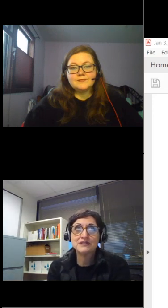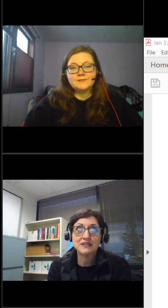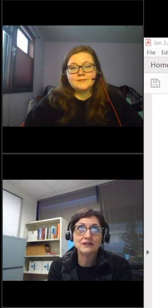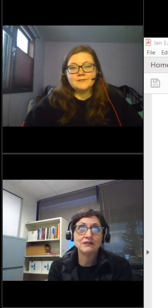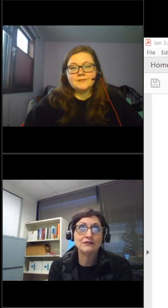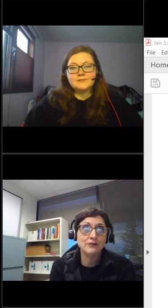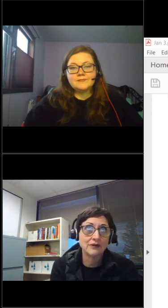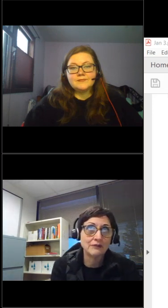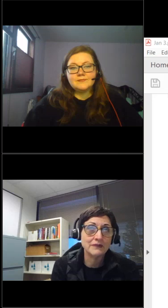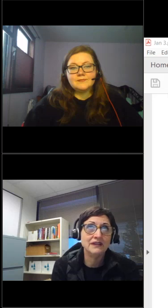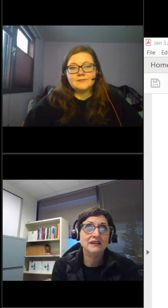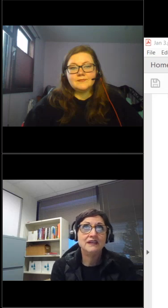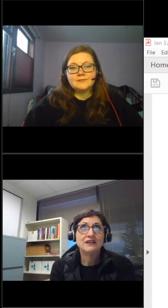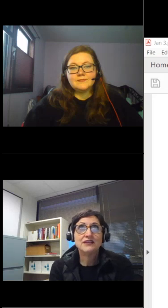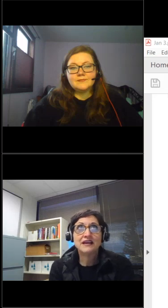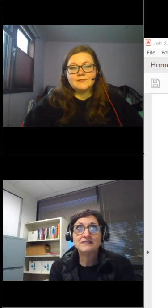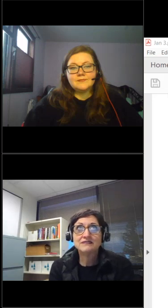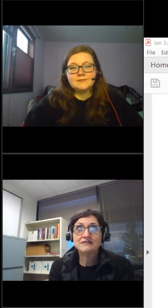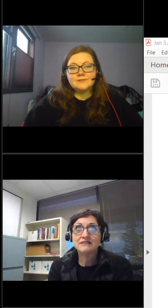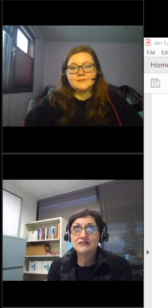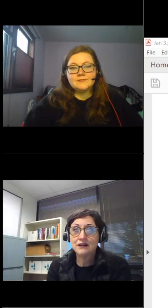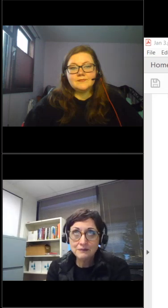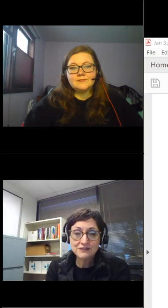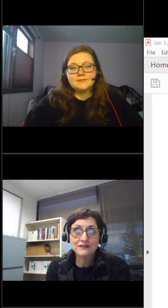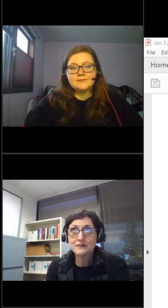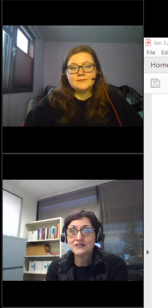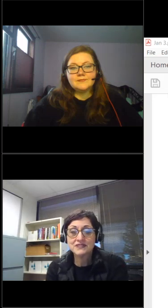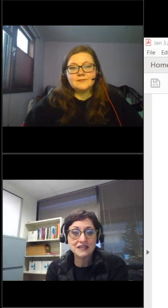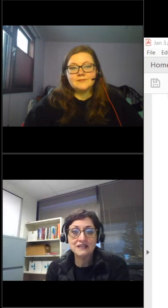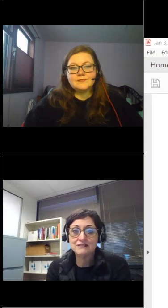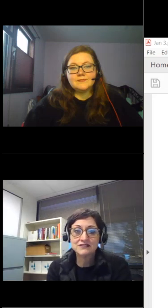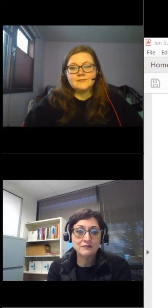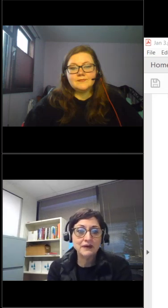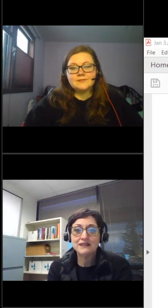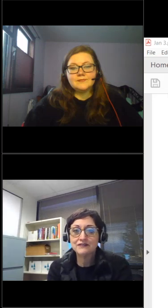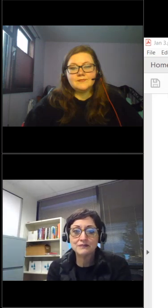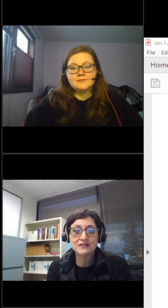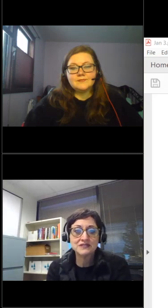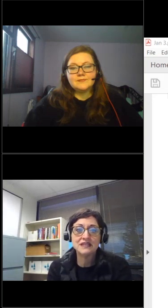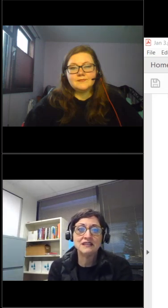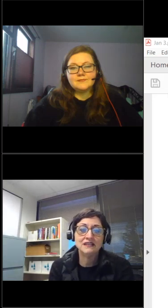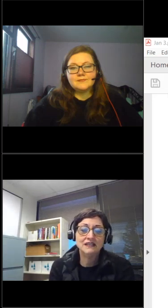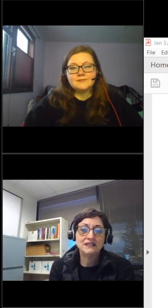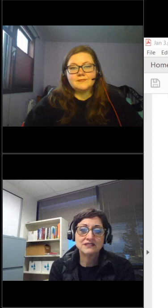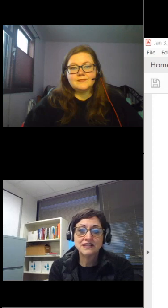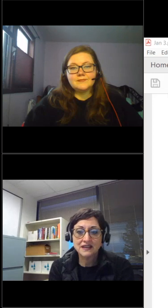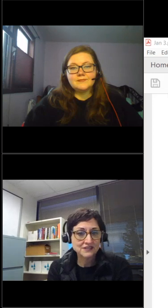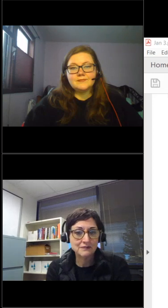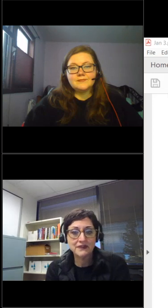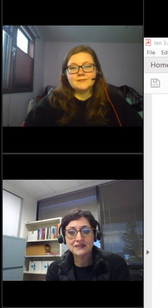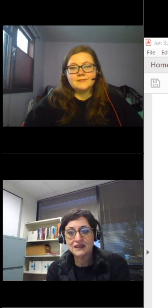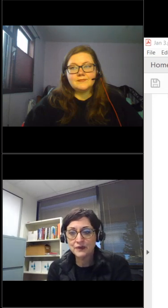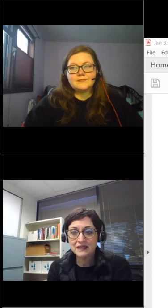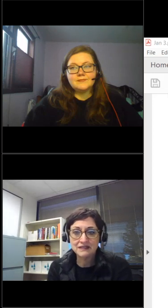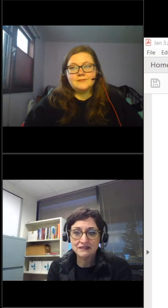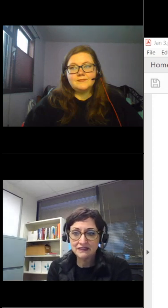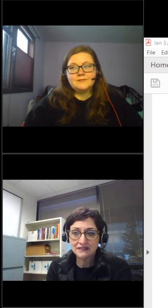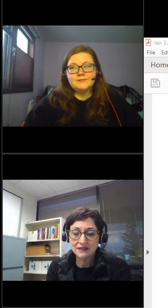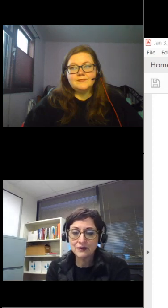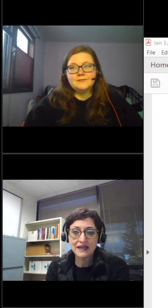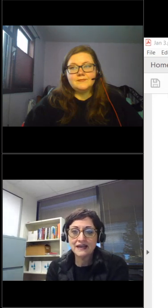a particular form that comes from the state, somebody from the state, is not something that